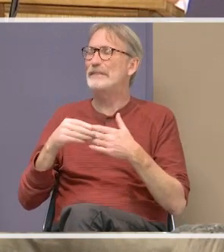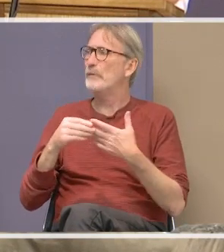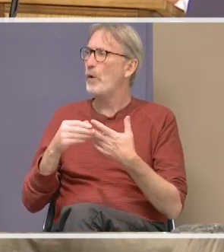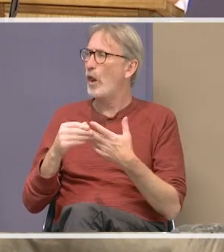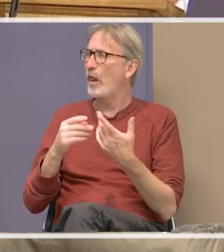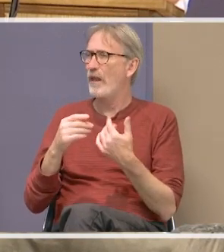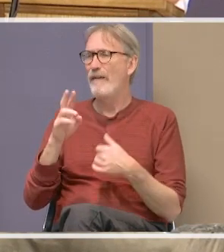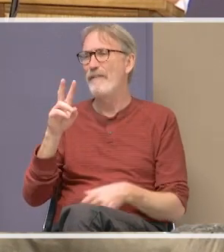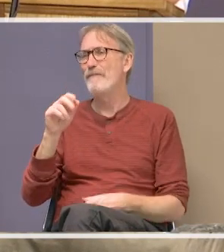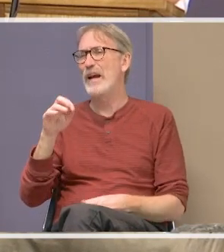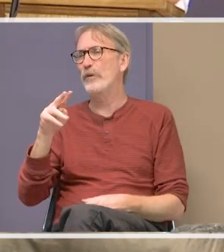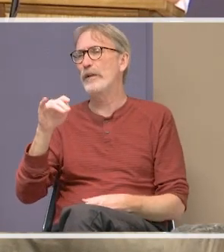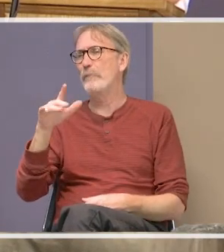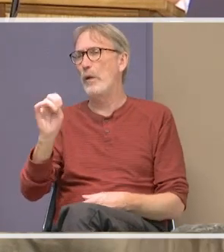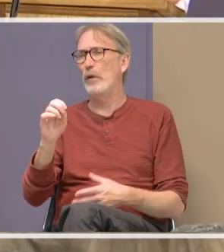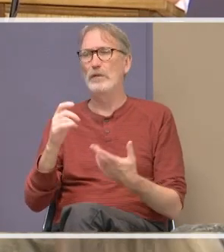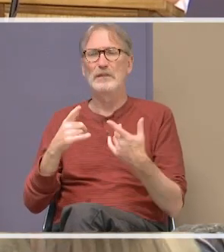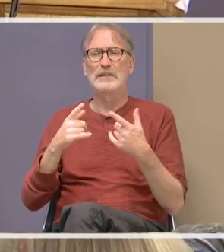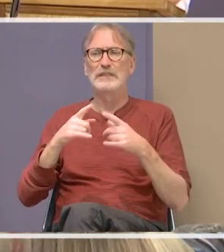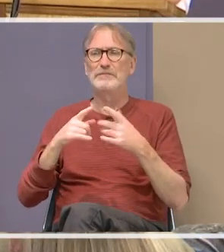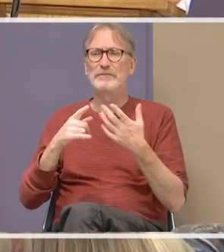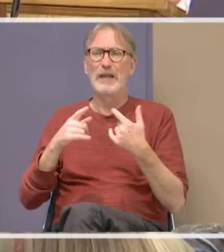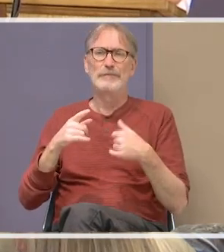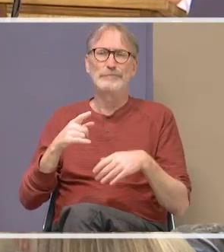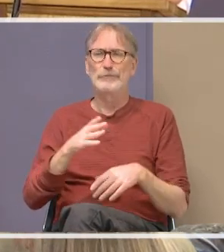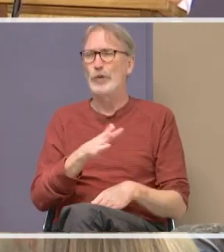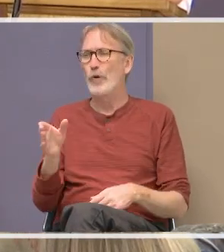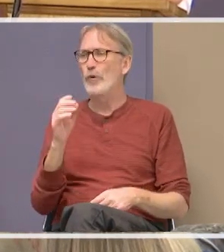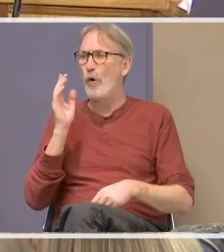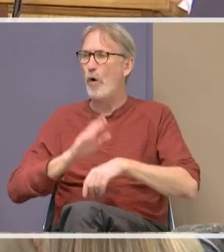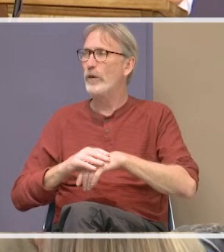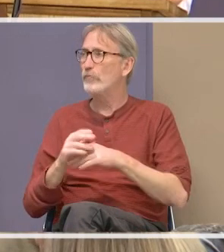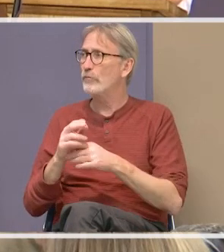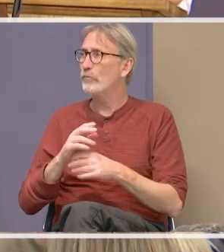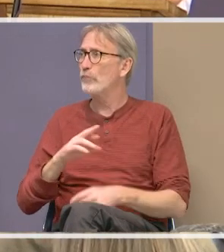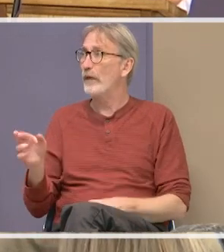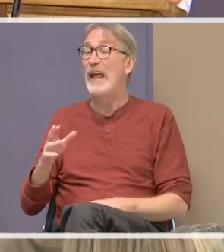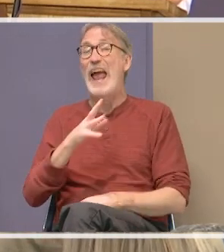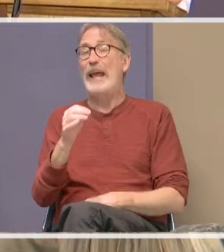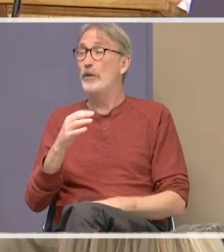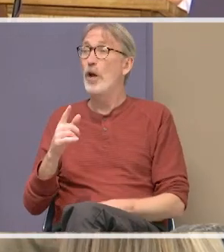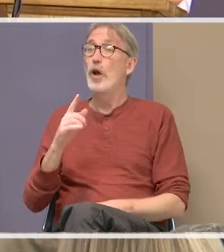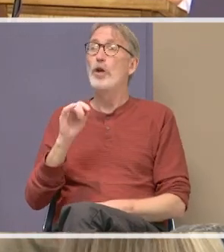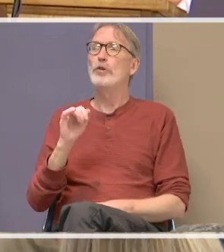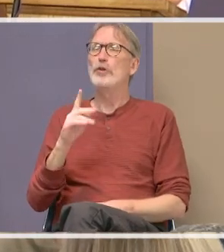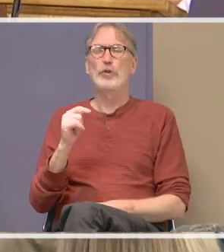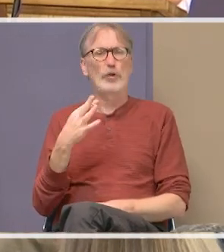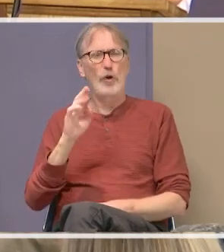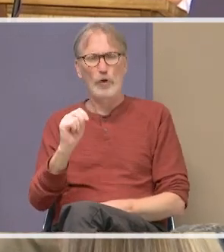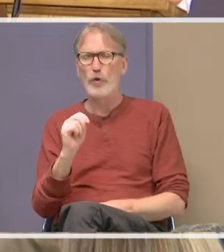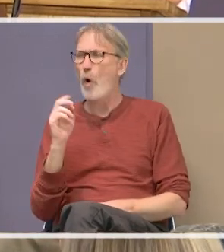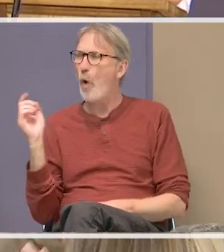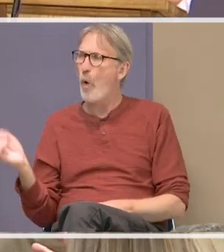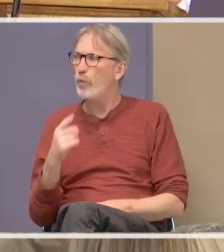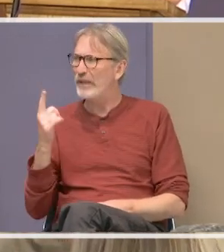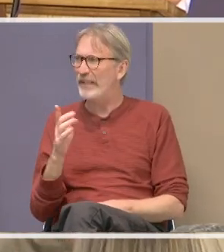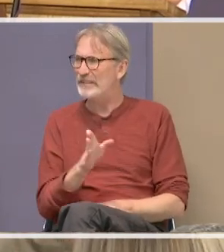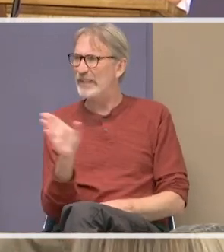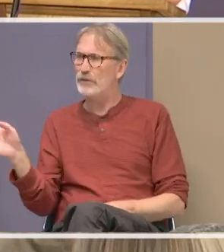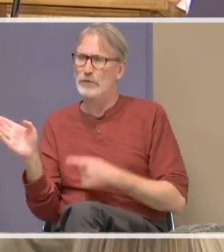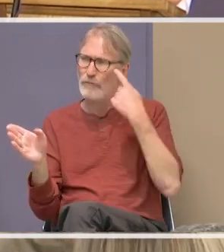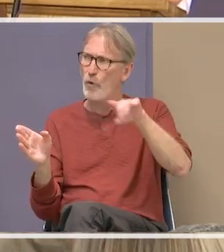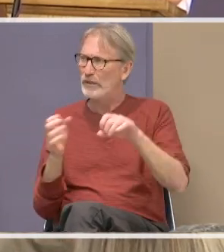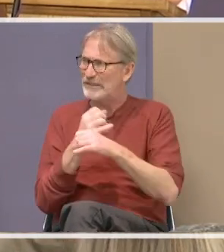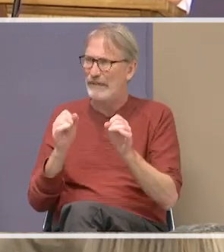be nice. And turn-only signals for safety. I mean, you basically coming off of Forbes,